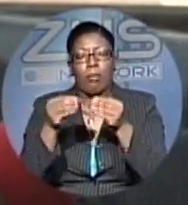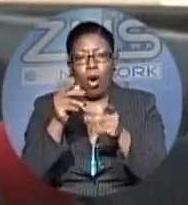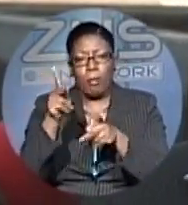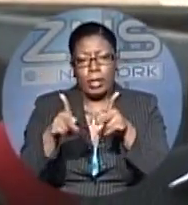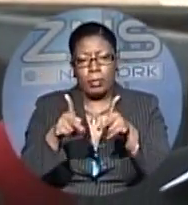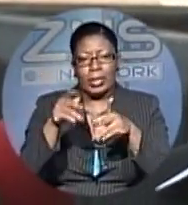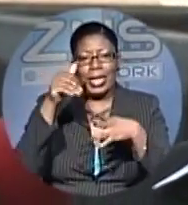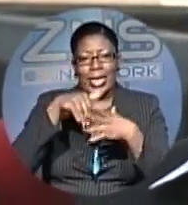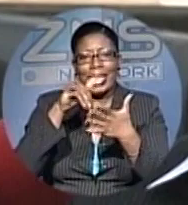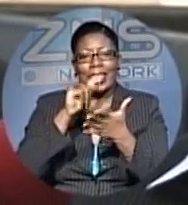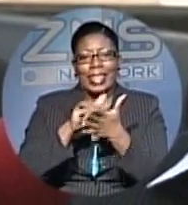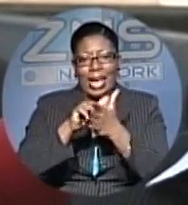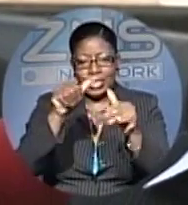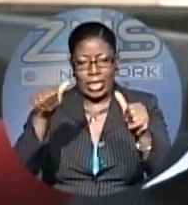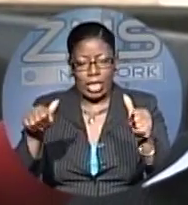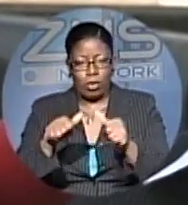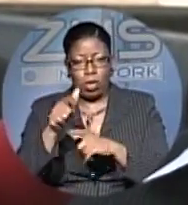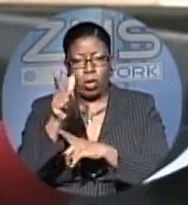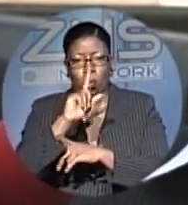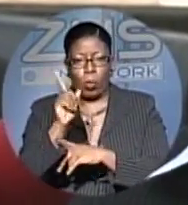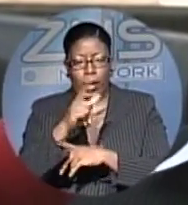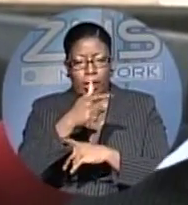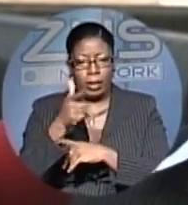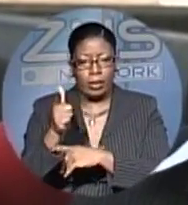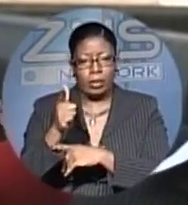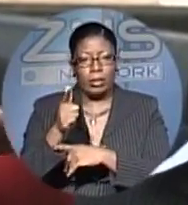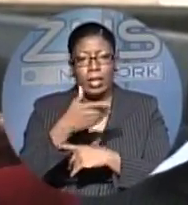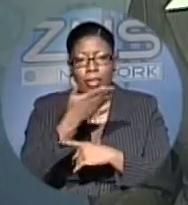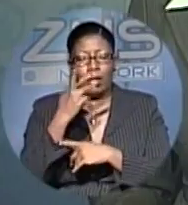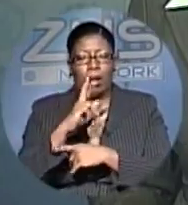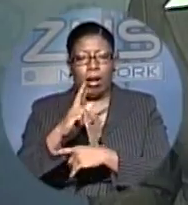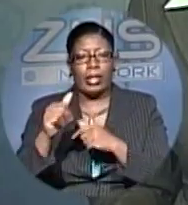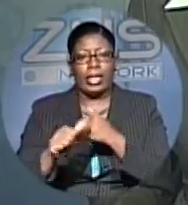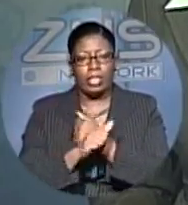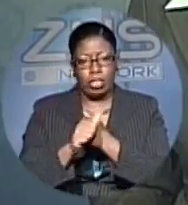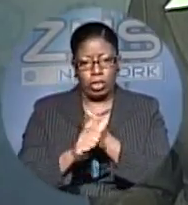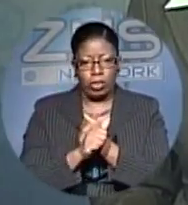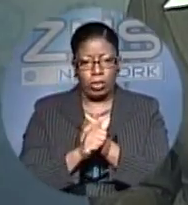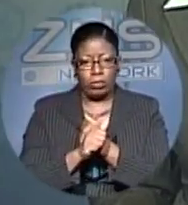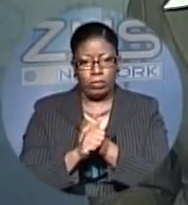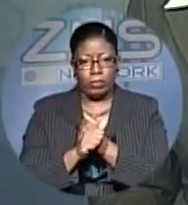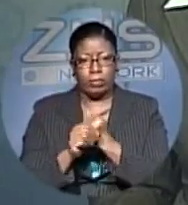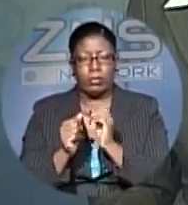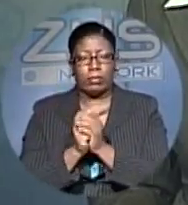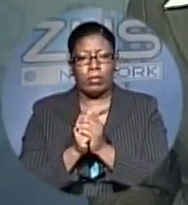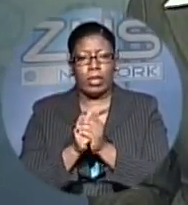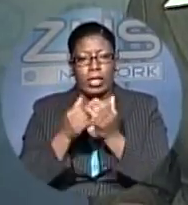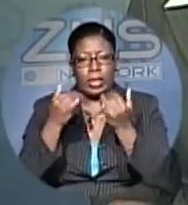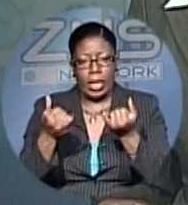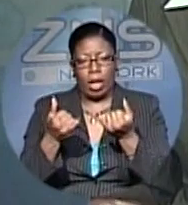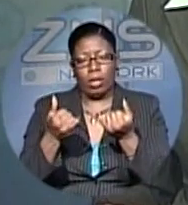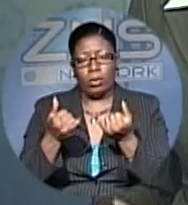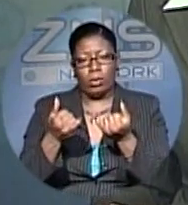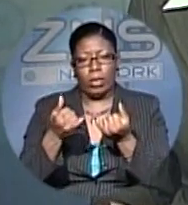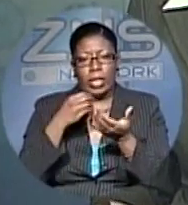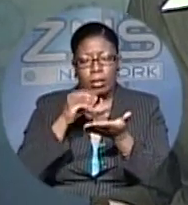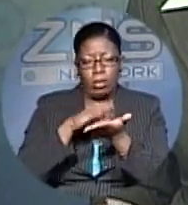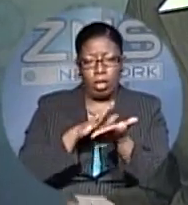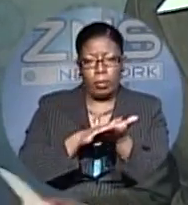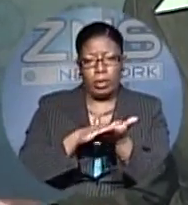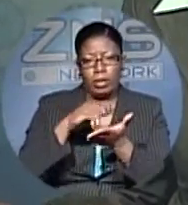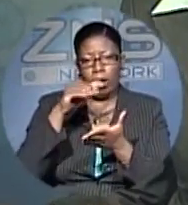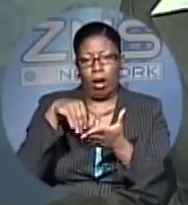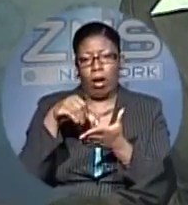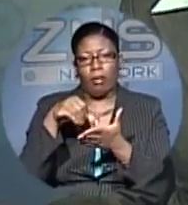the ambit of where that weapon is being fired is in danger. Now, a package of crime bills was unanimously passed in Parliament